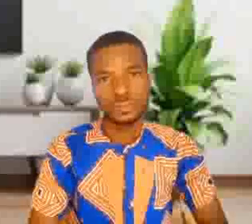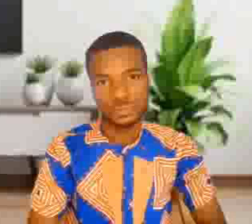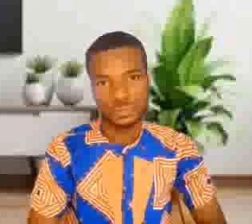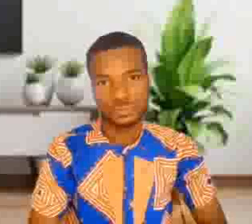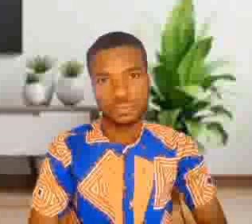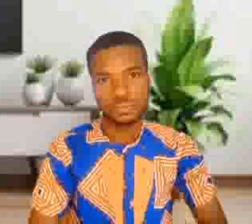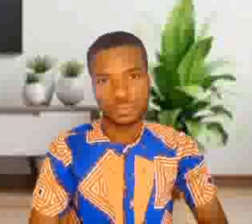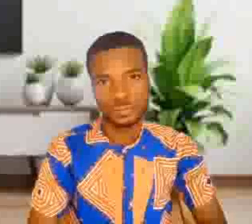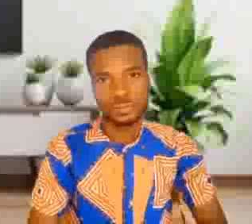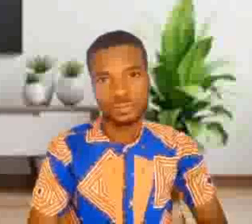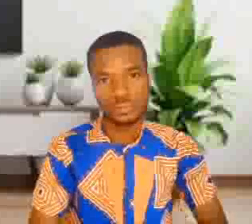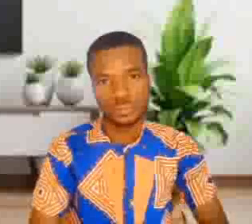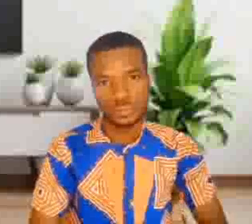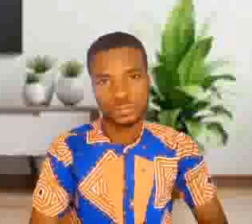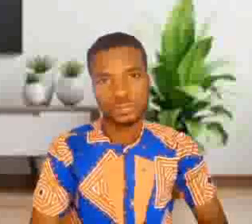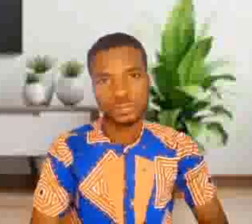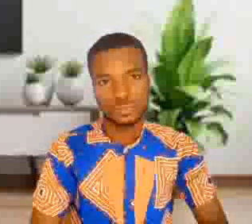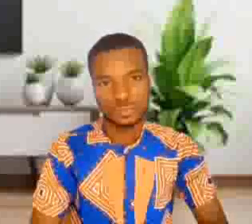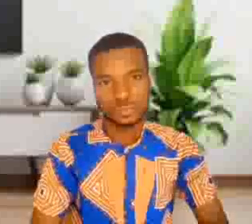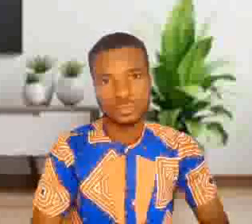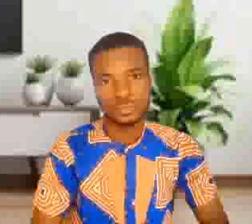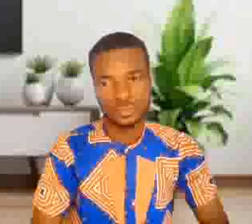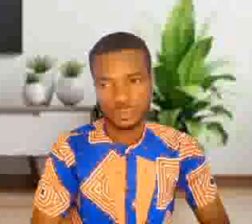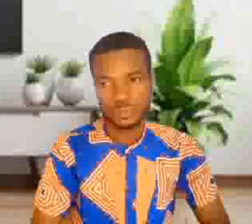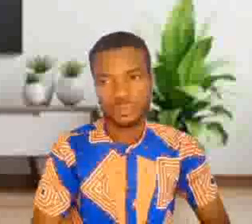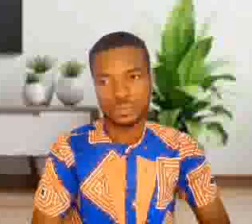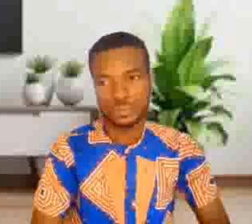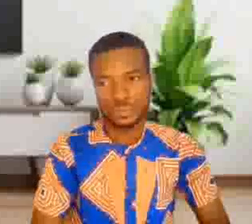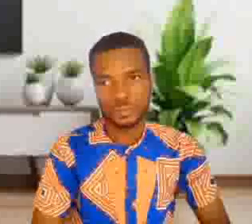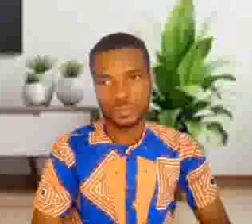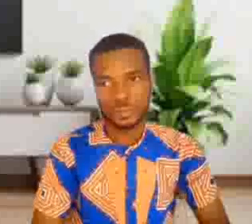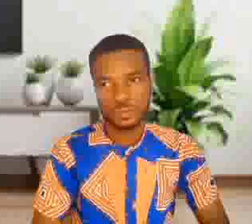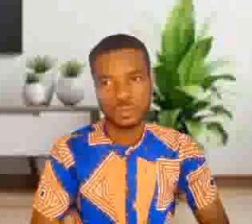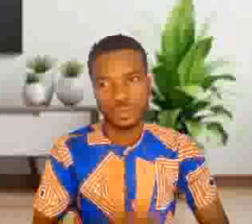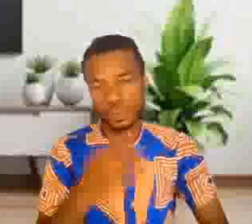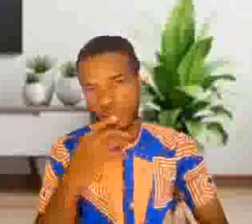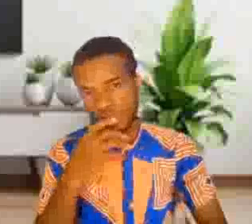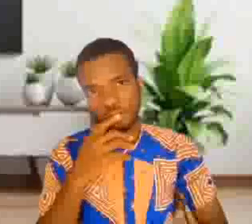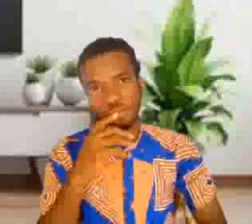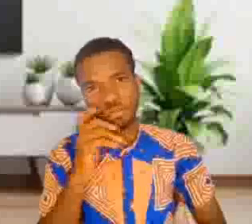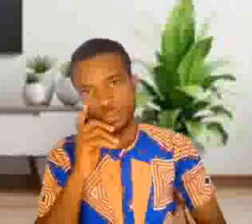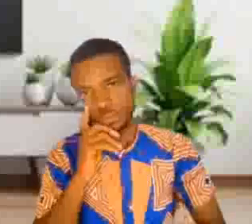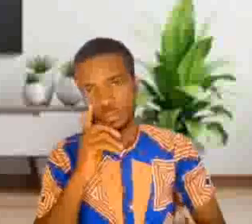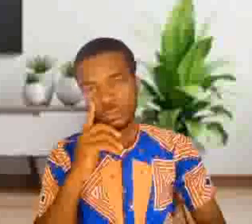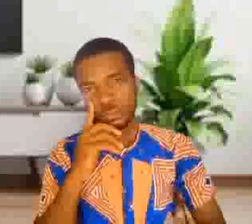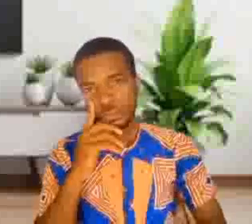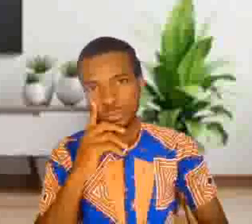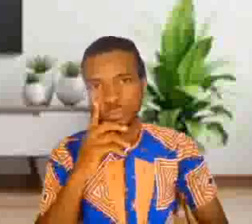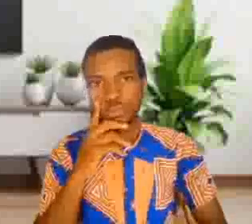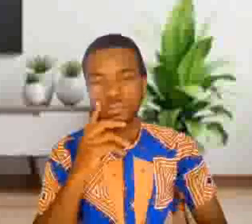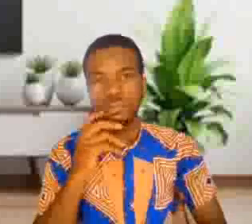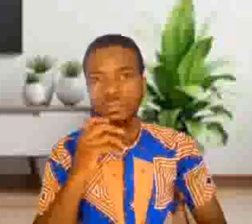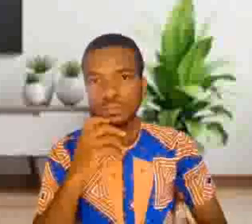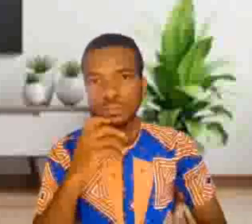earth. And so our existence will count for nothing except as